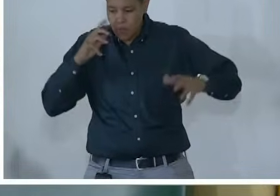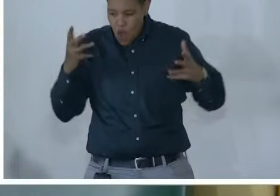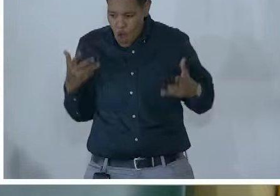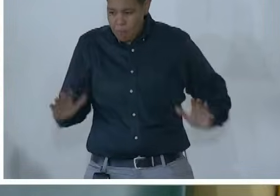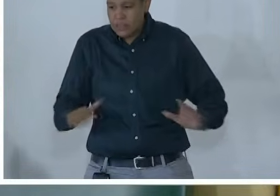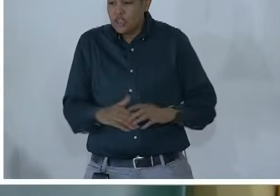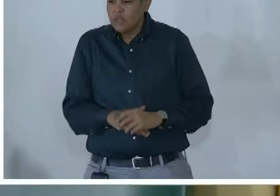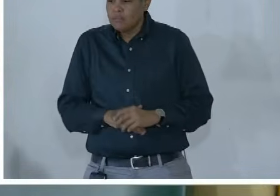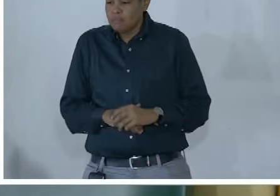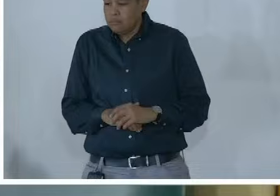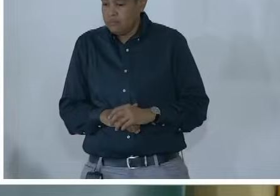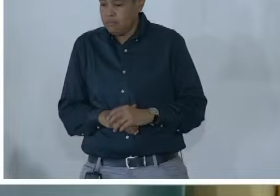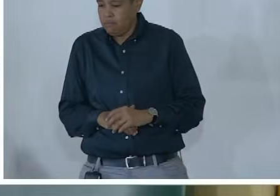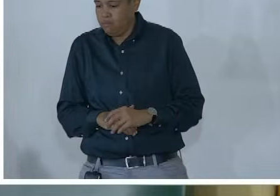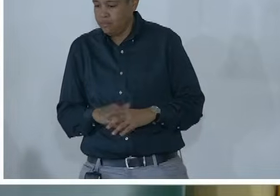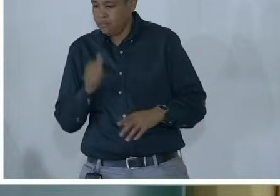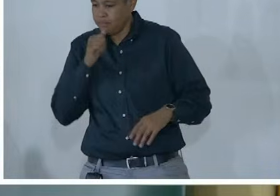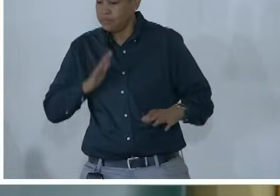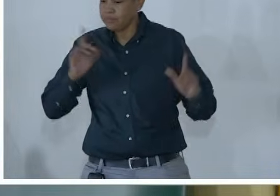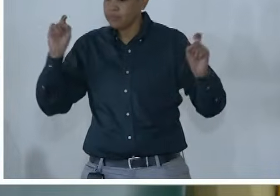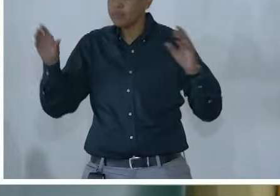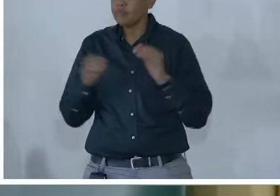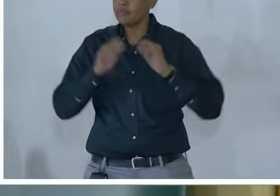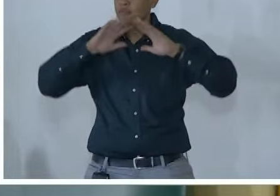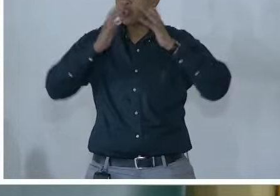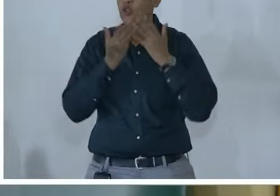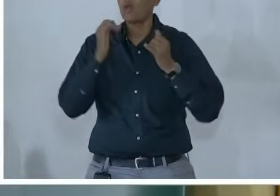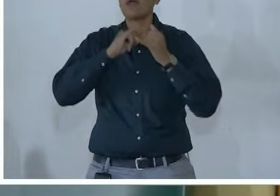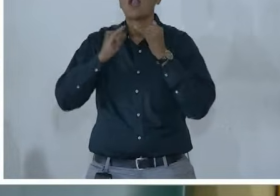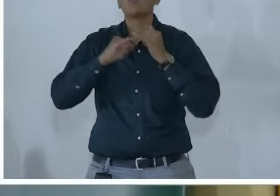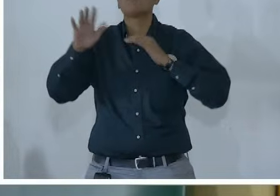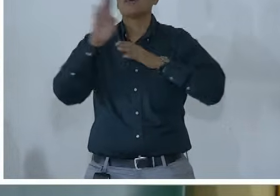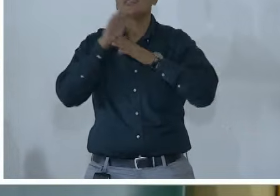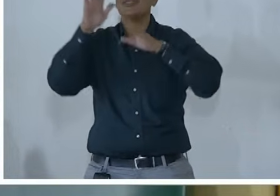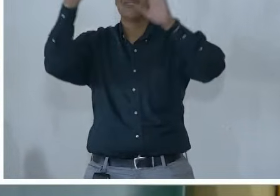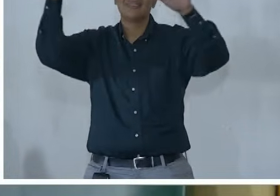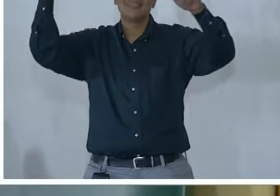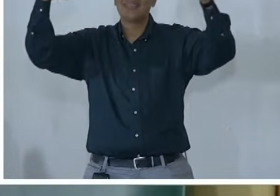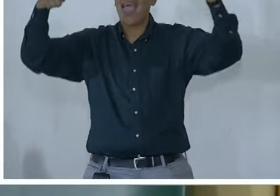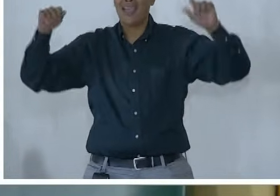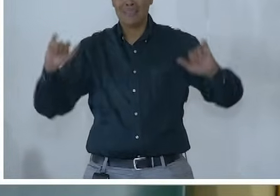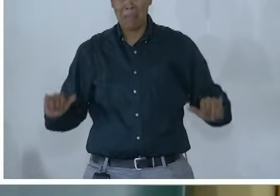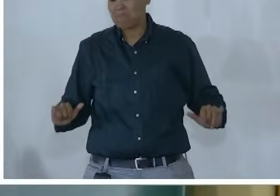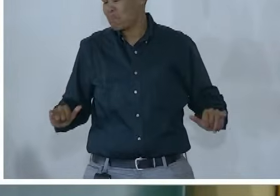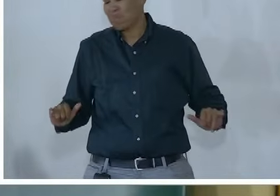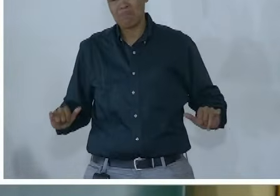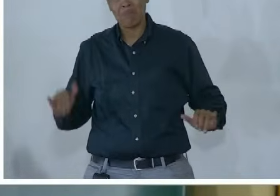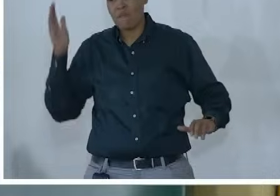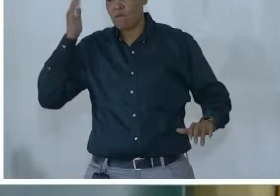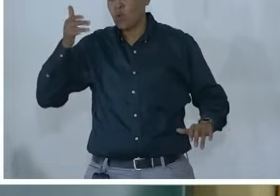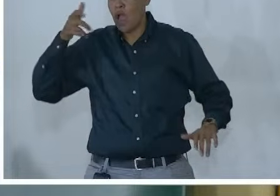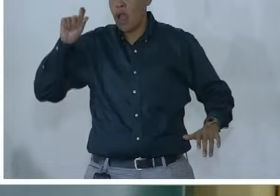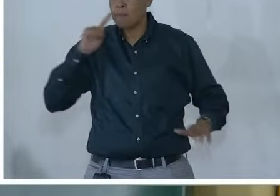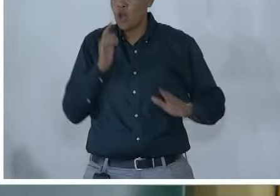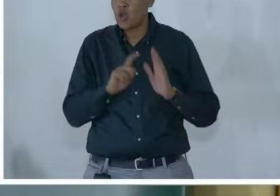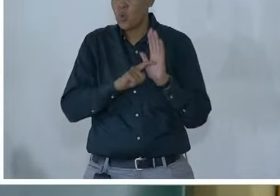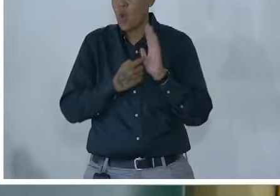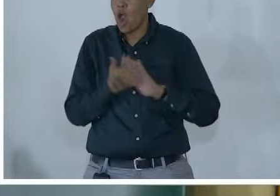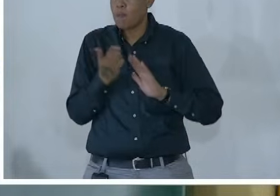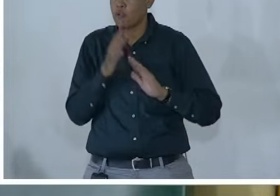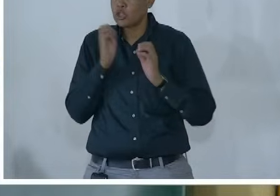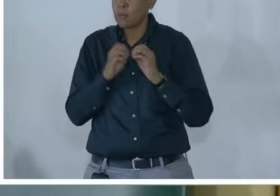completion. Madam Speaker, the global alumina industry has changed, and the future of Alpart requires an operation that's more